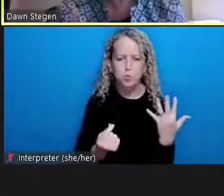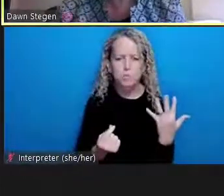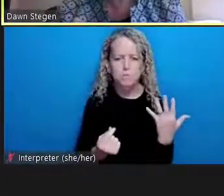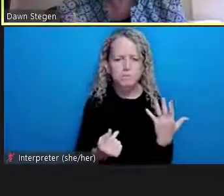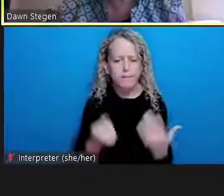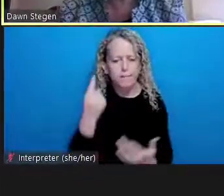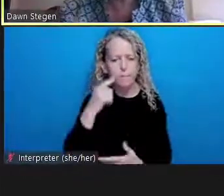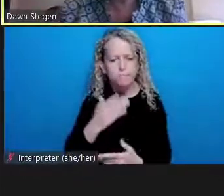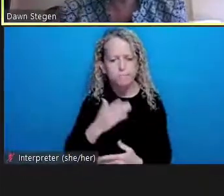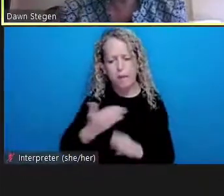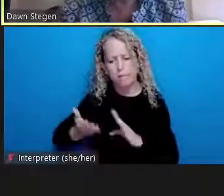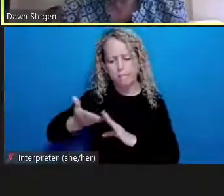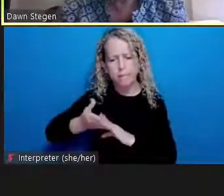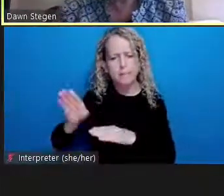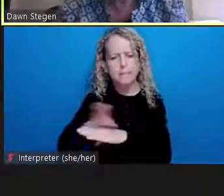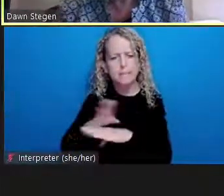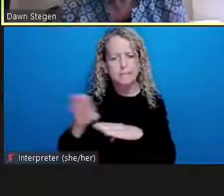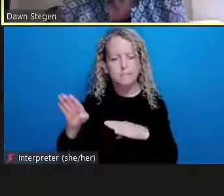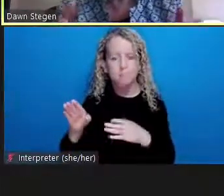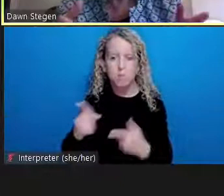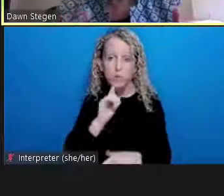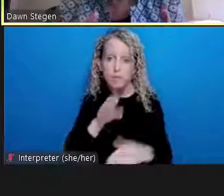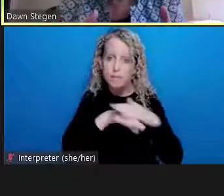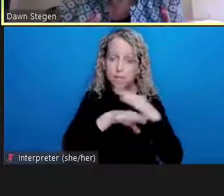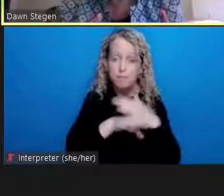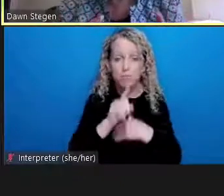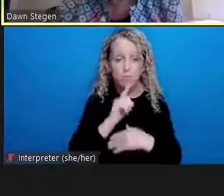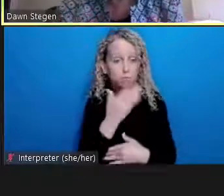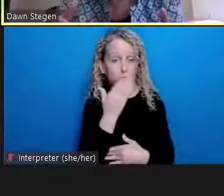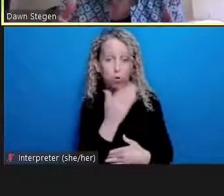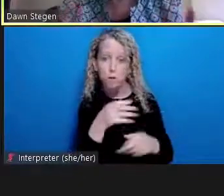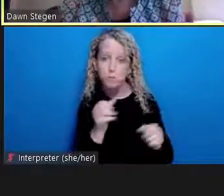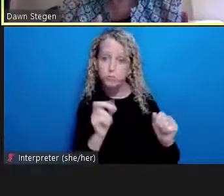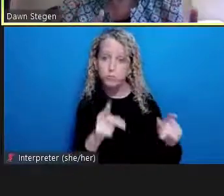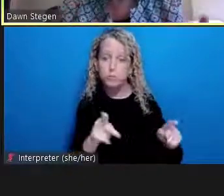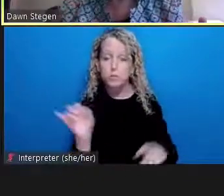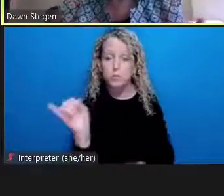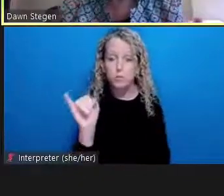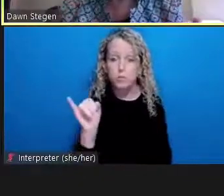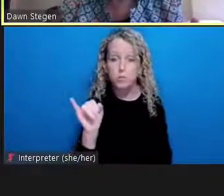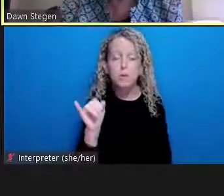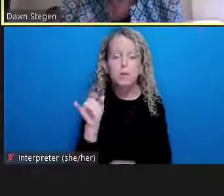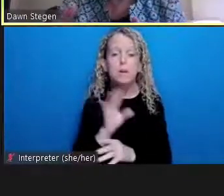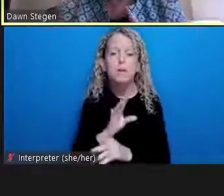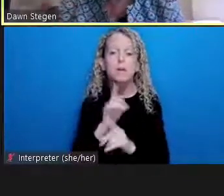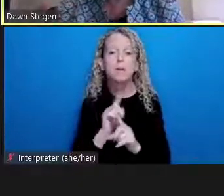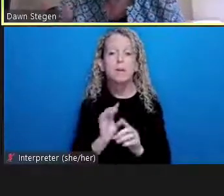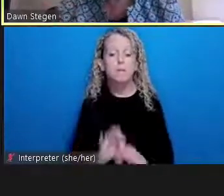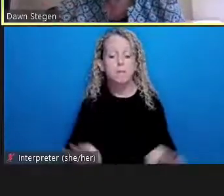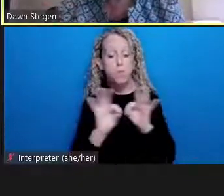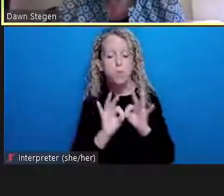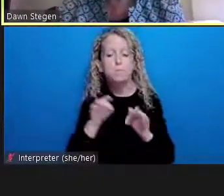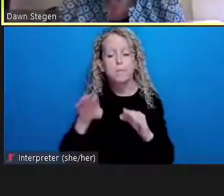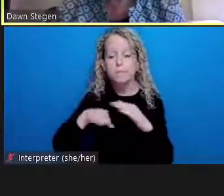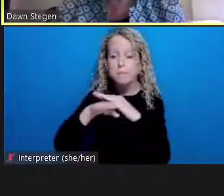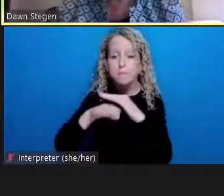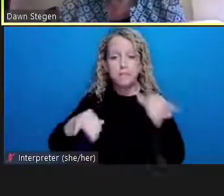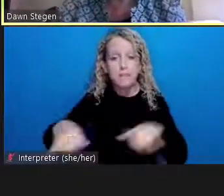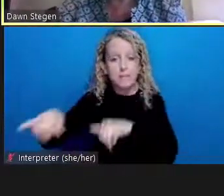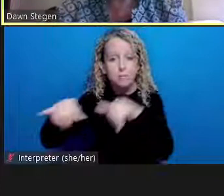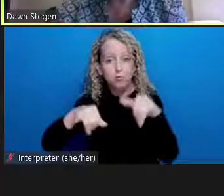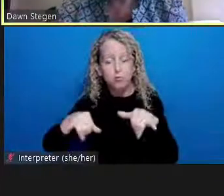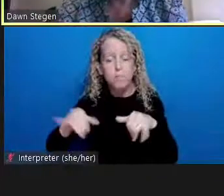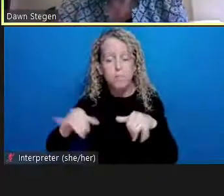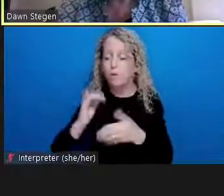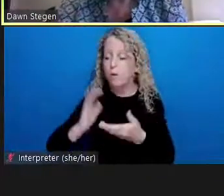to accessibility being an opportunity? Well, I think you need to be considering the accessibility standards and partnership and